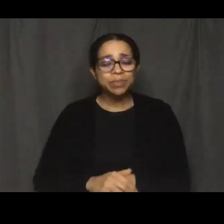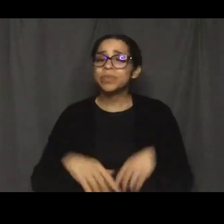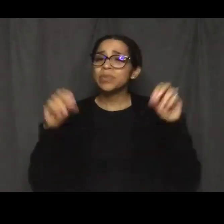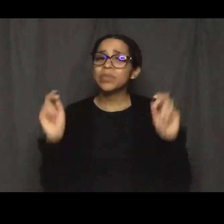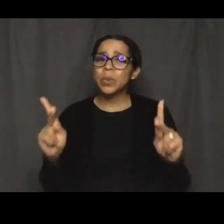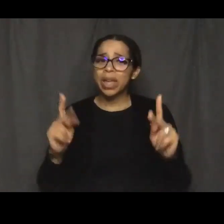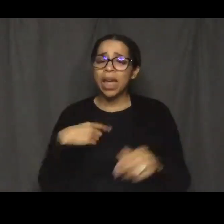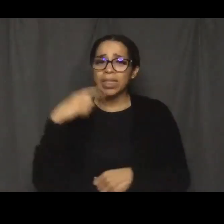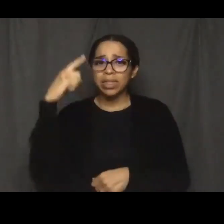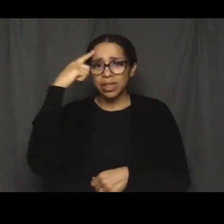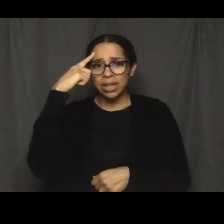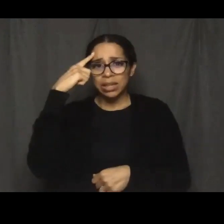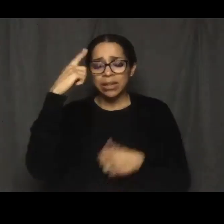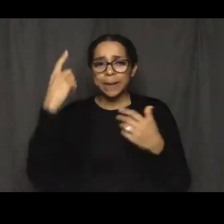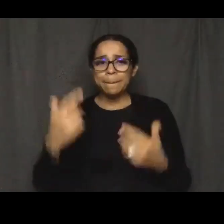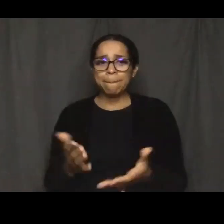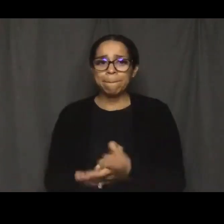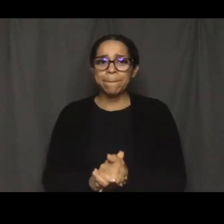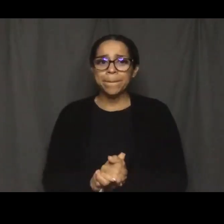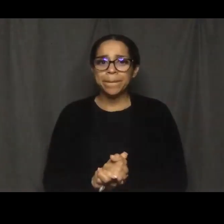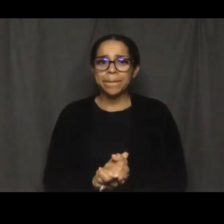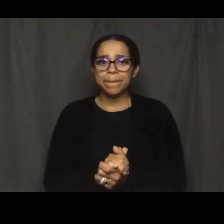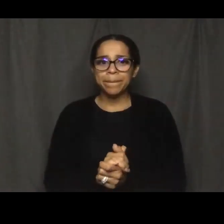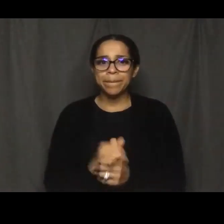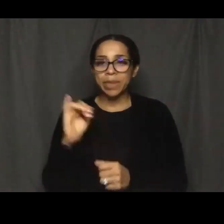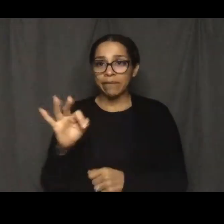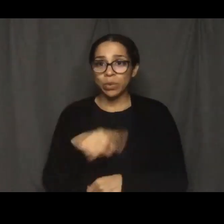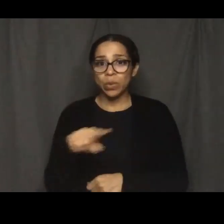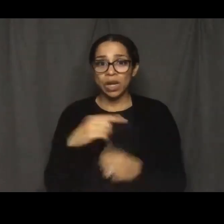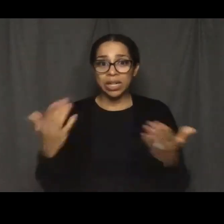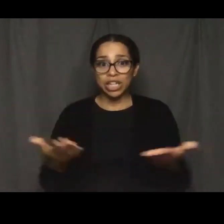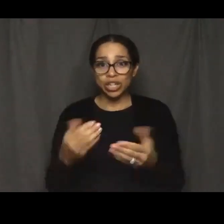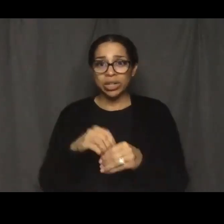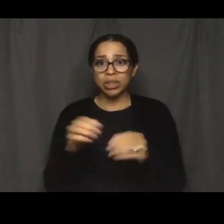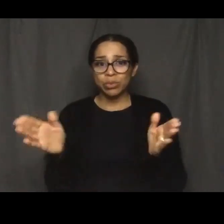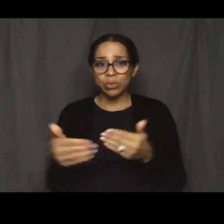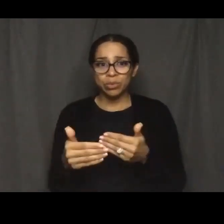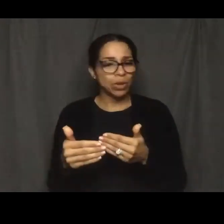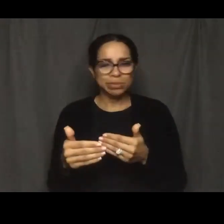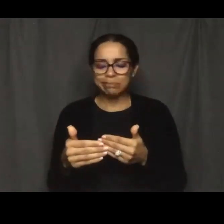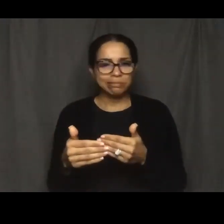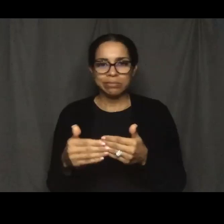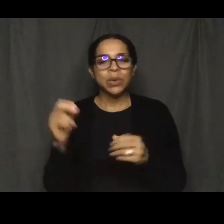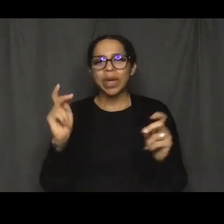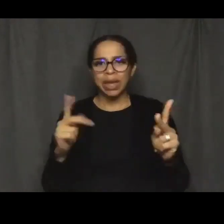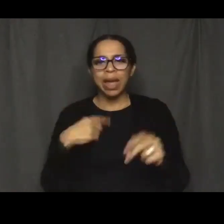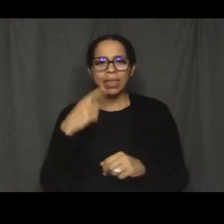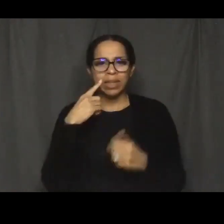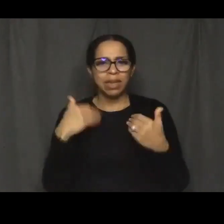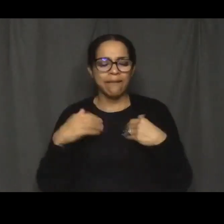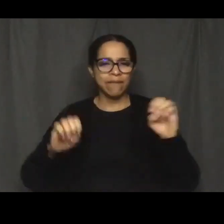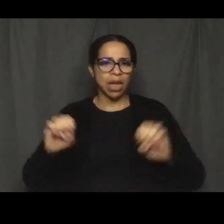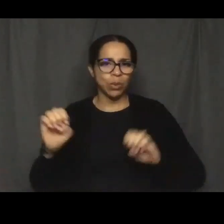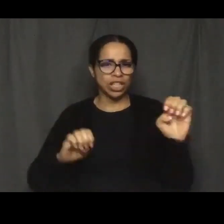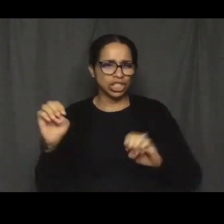that, if you're in the, no, maybe not. Okay, well, I think there's an evaluation of